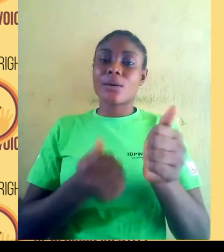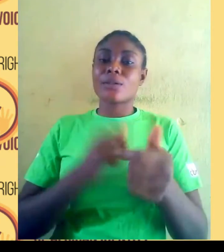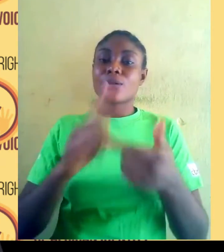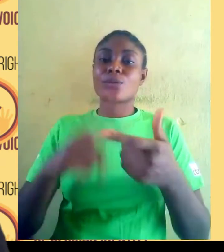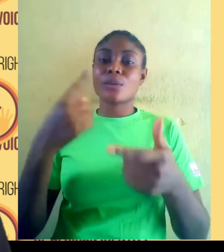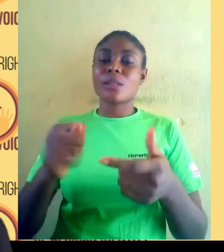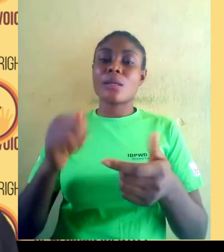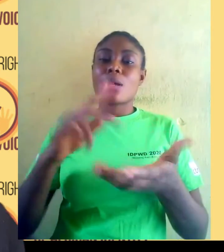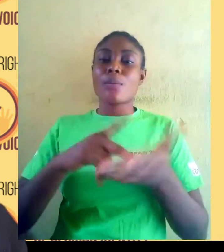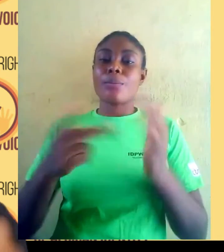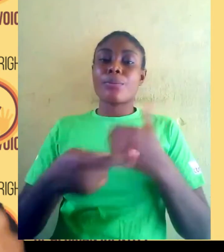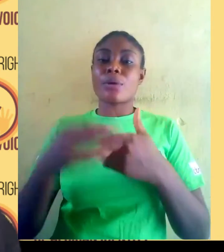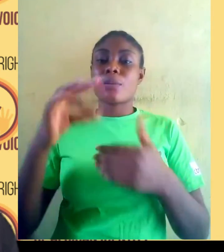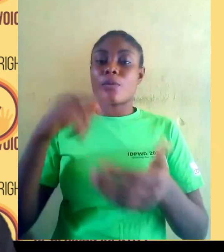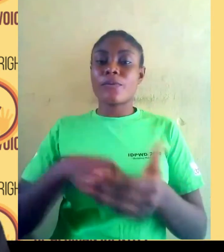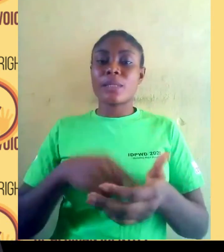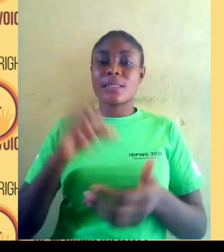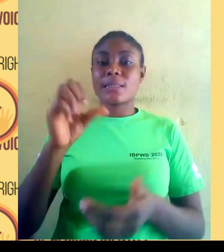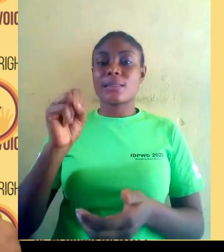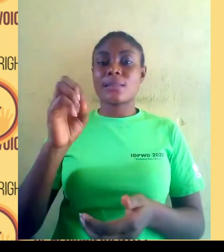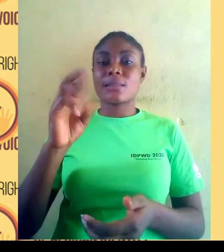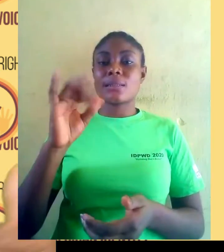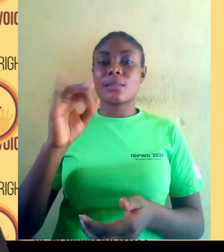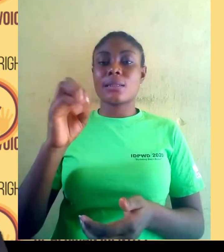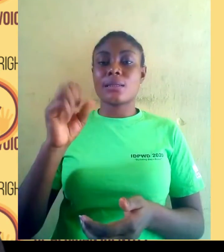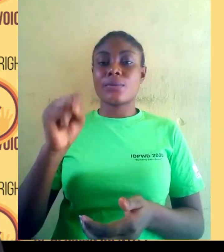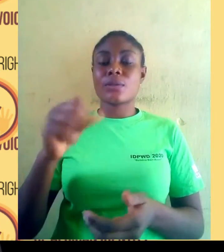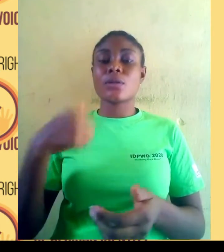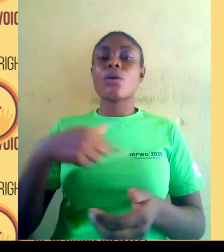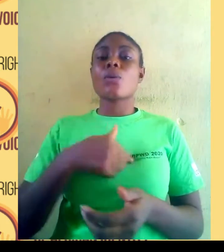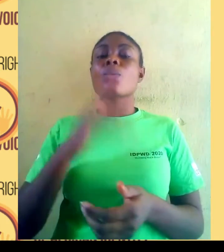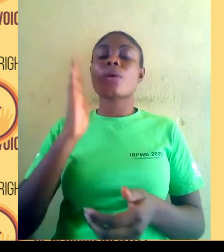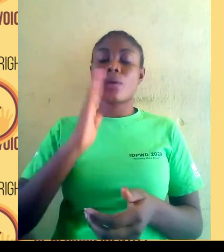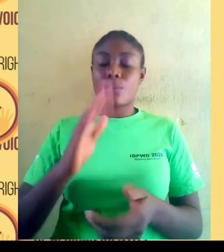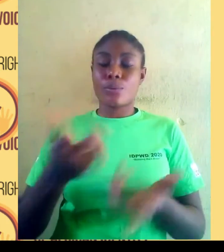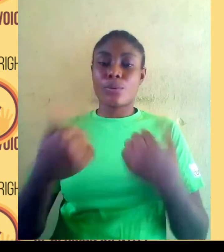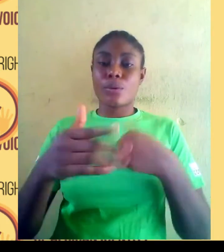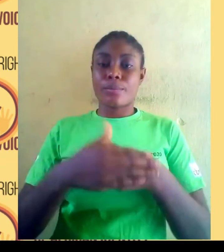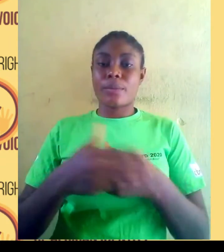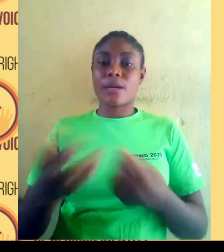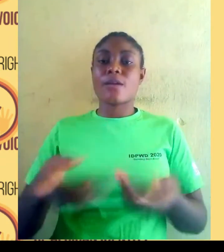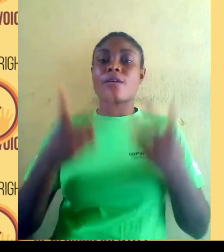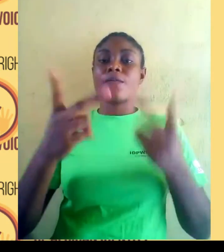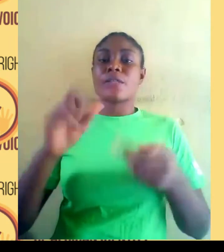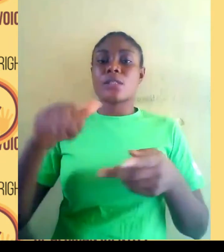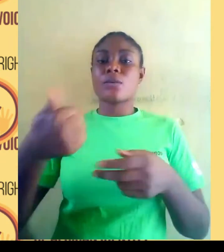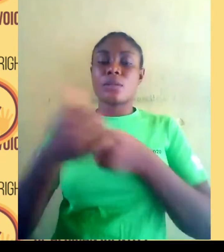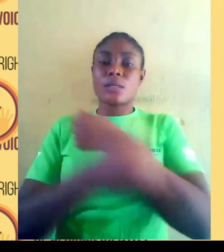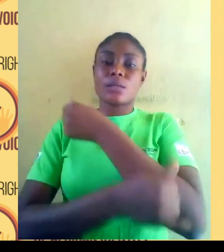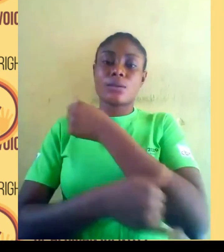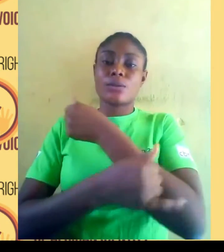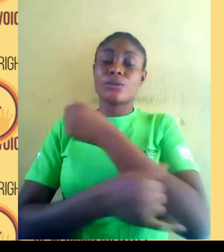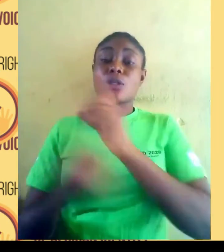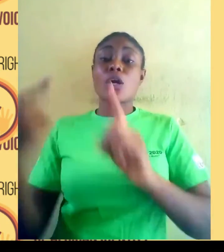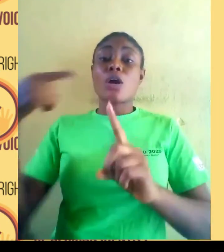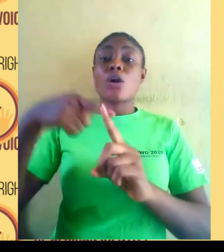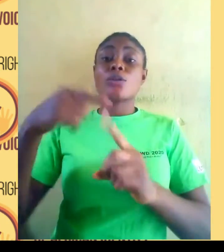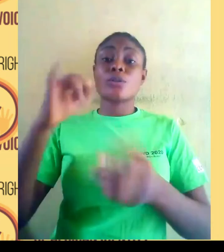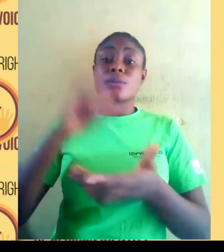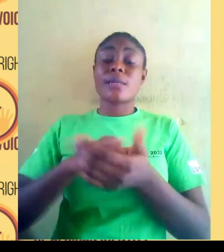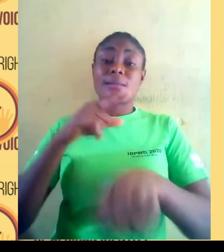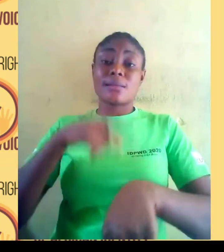series, we might come back to this topic visiting other countries. Until then, I would like to encourage